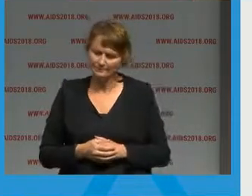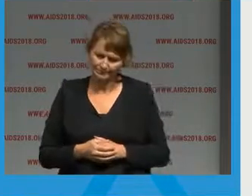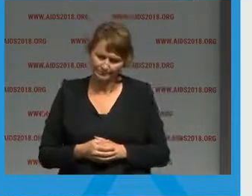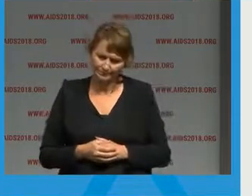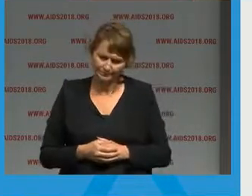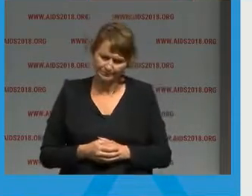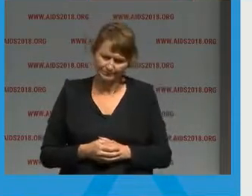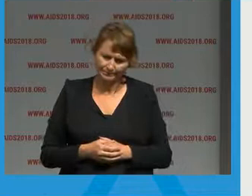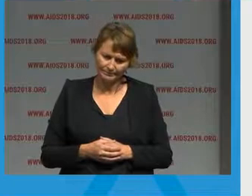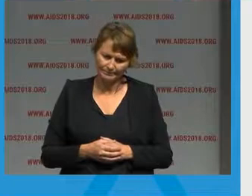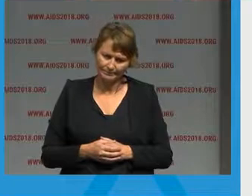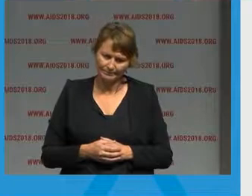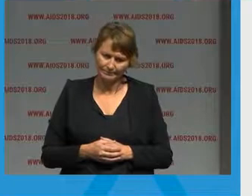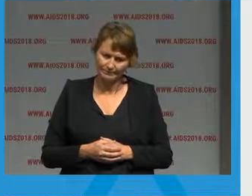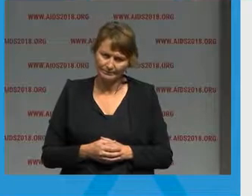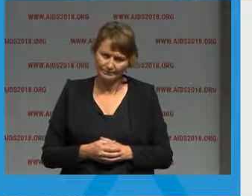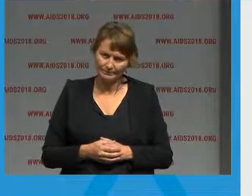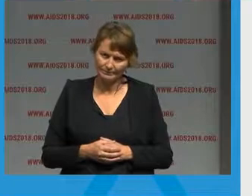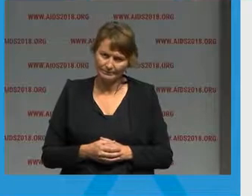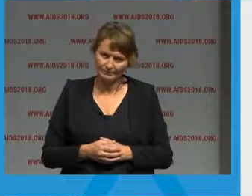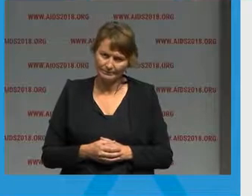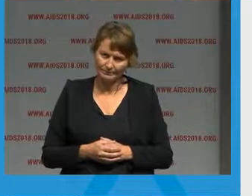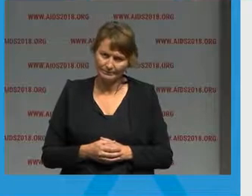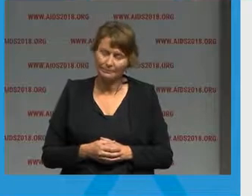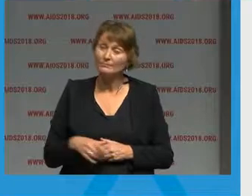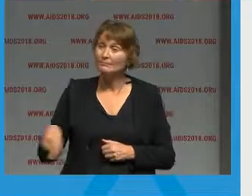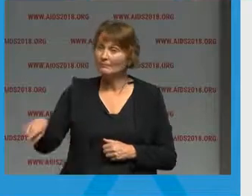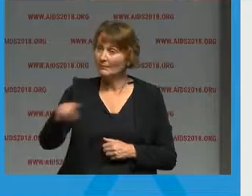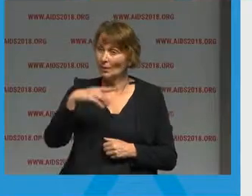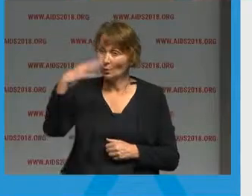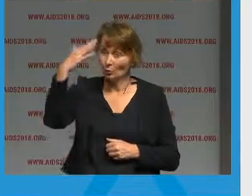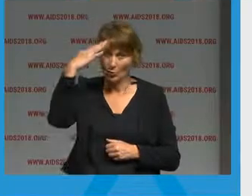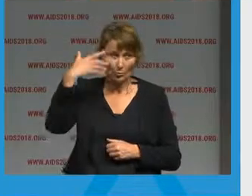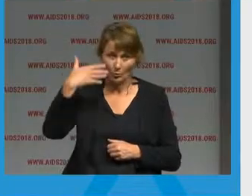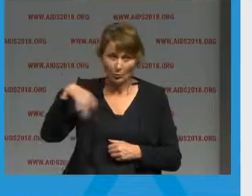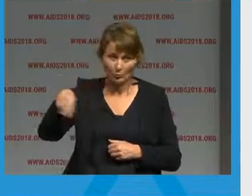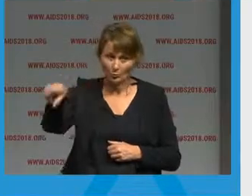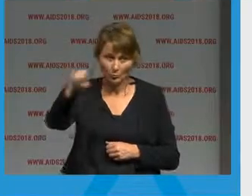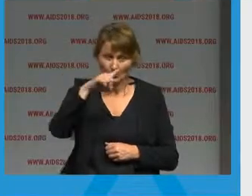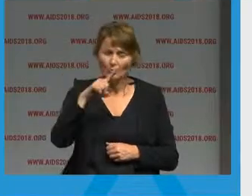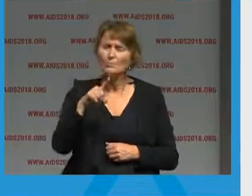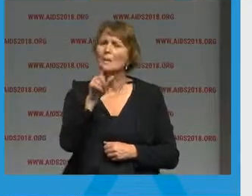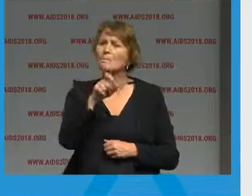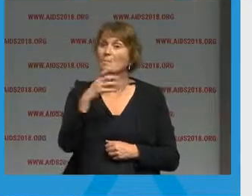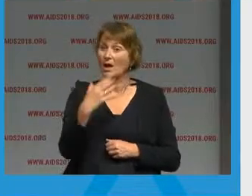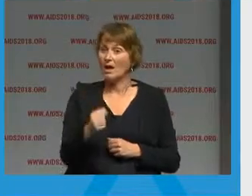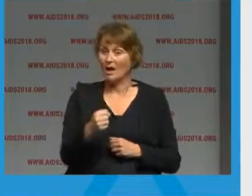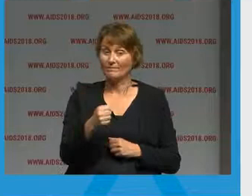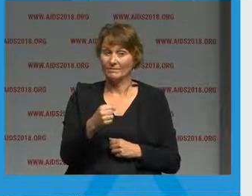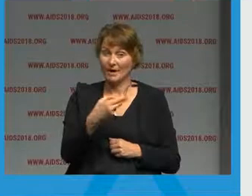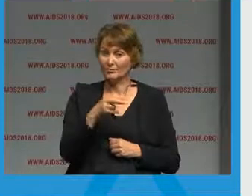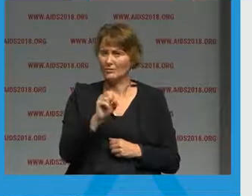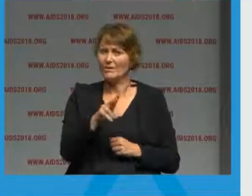Do you not know what is killing people with HIV?